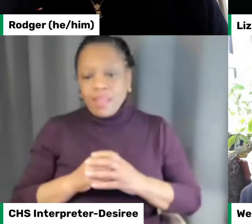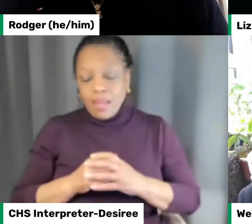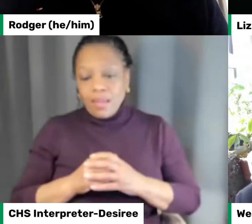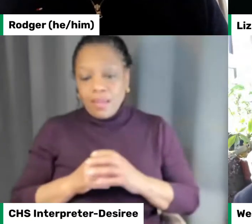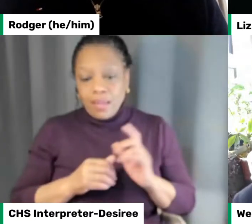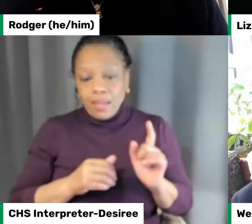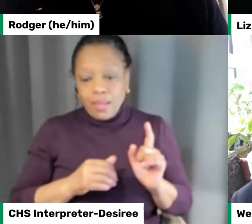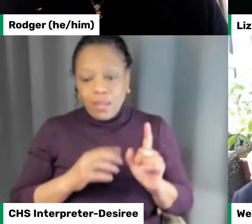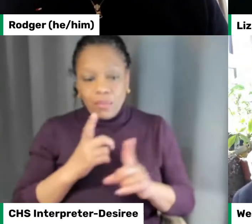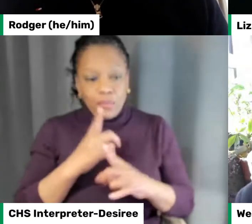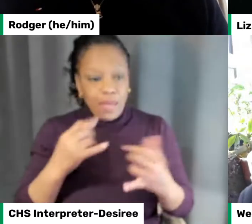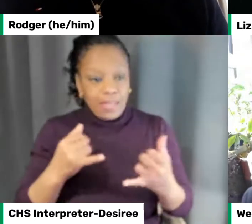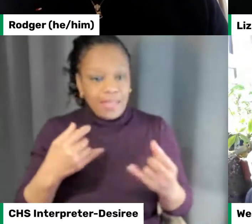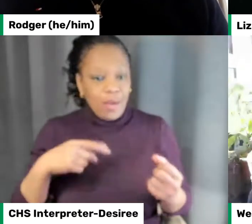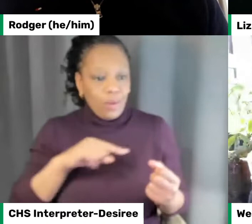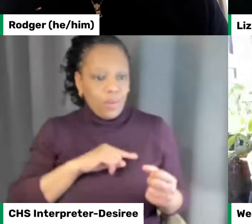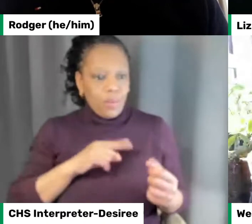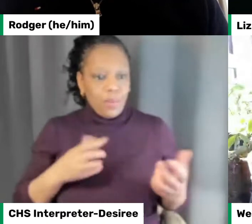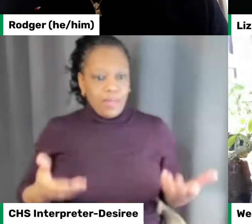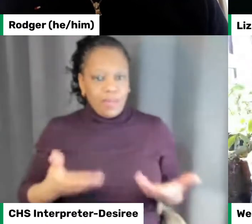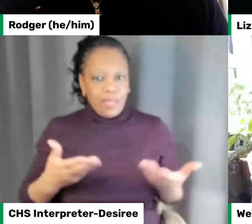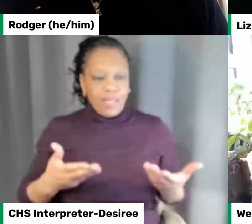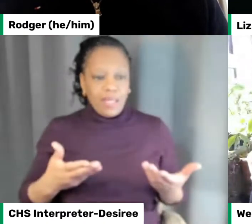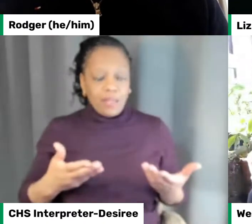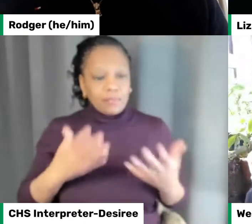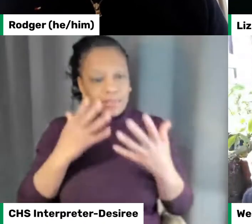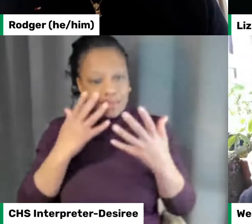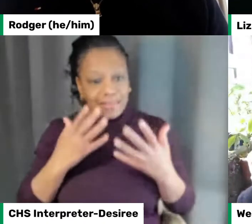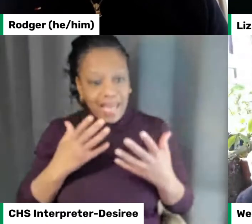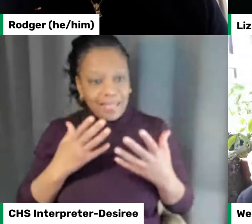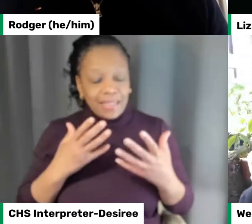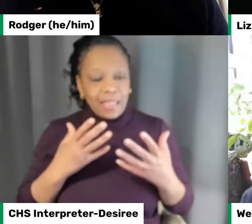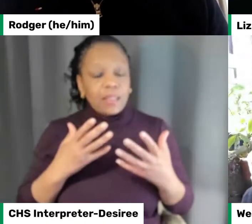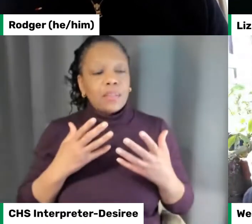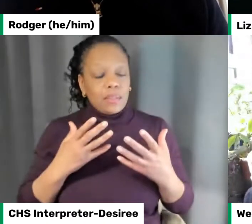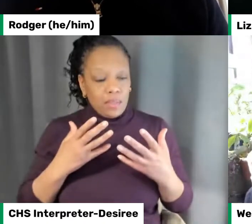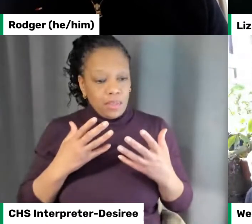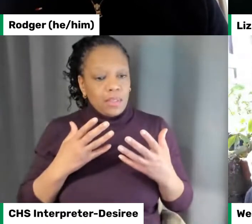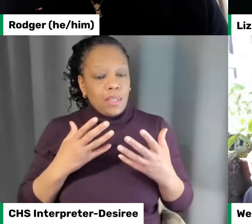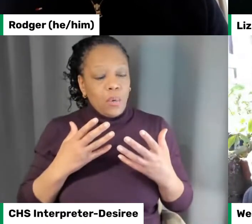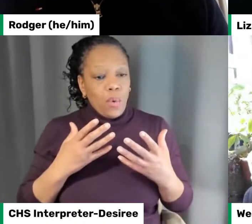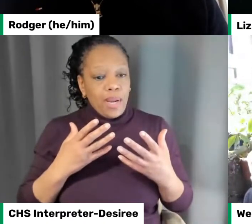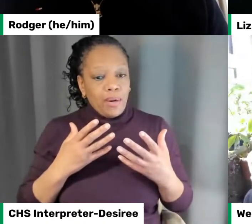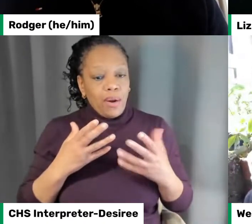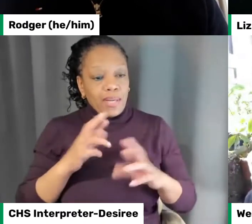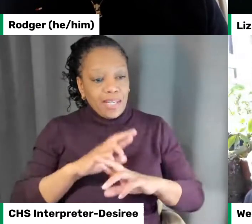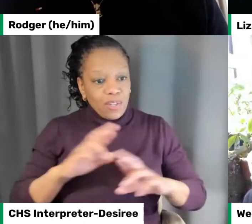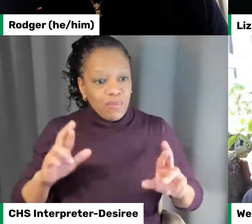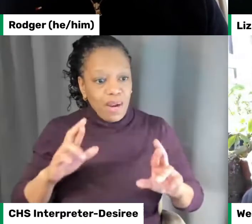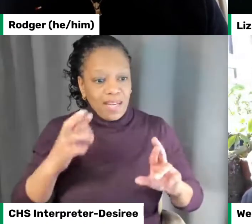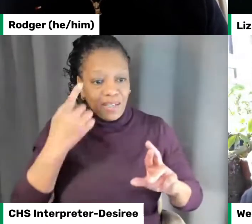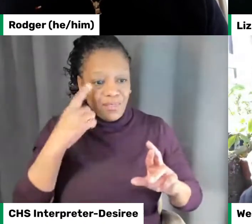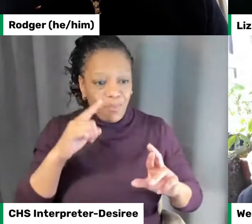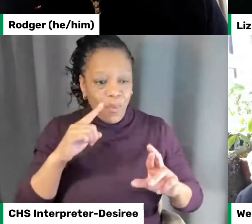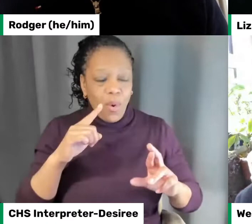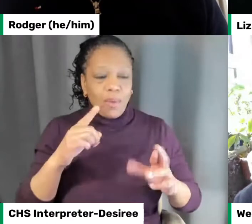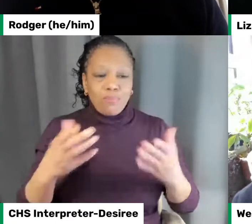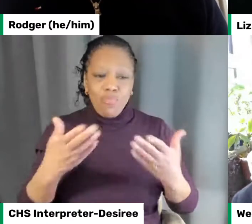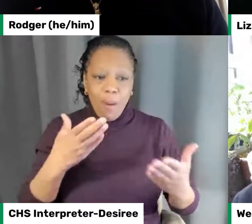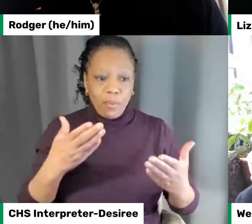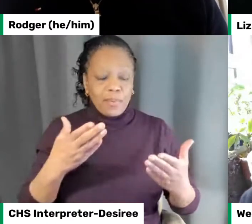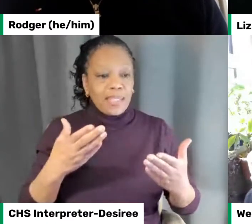we are at this point, unfortunately, planning or bracing ourselves for what will likely be a divided Congress next